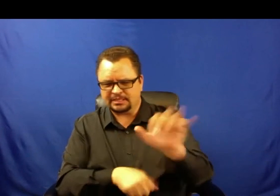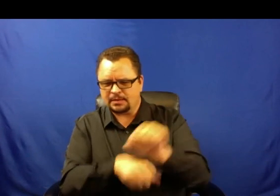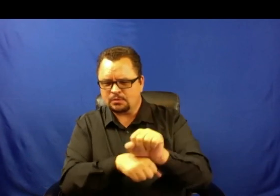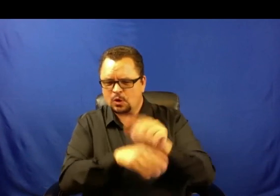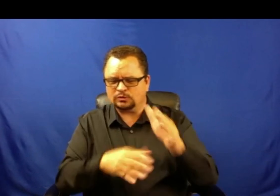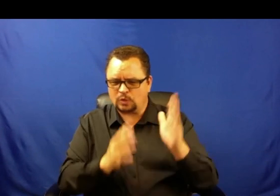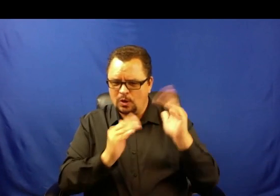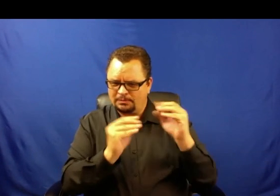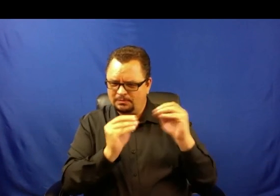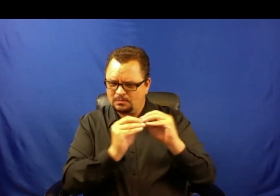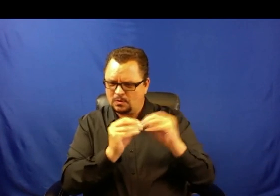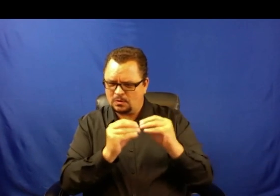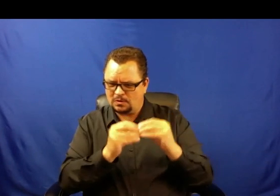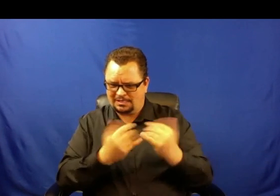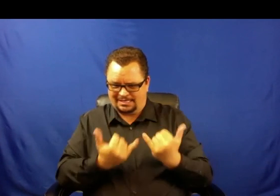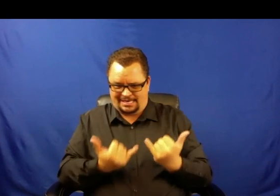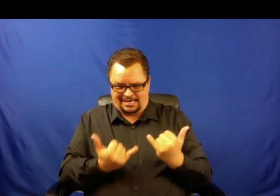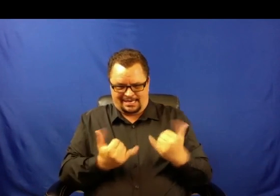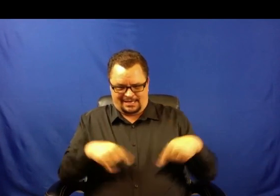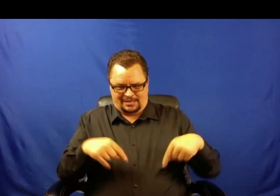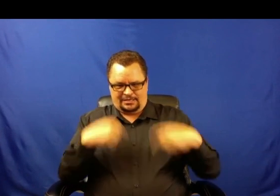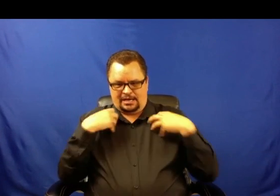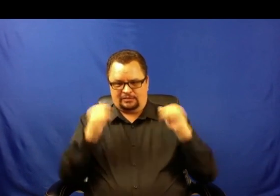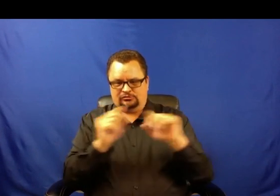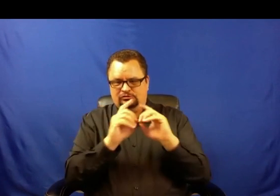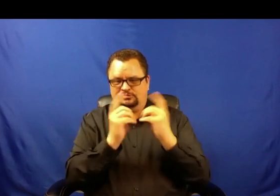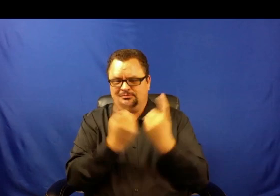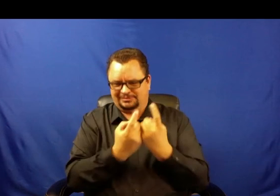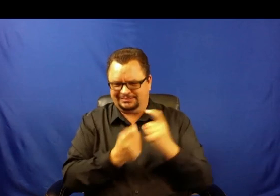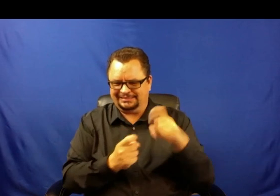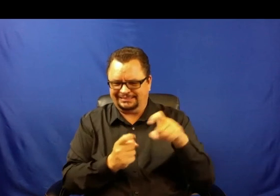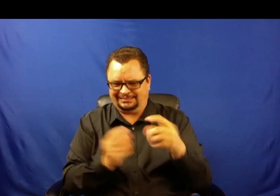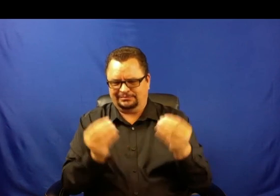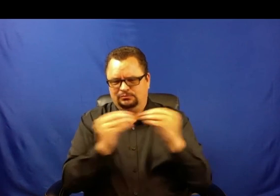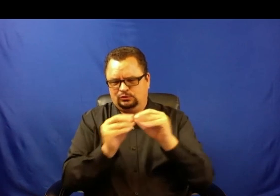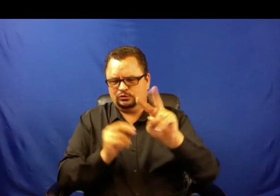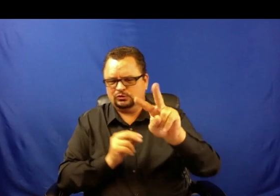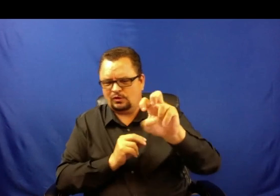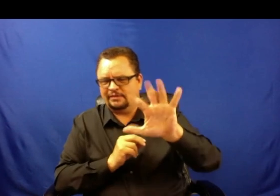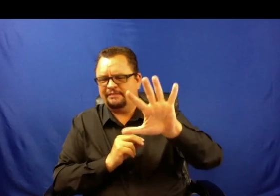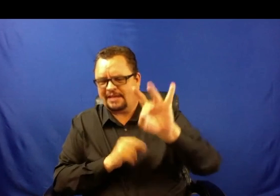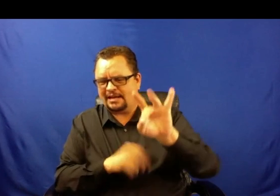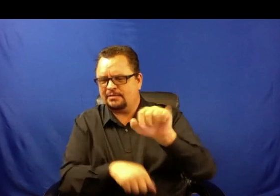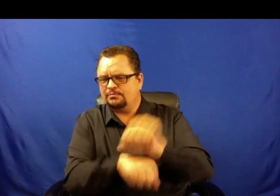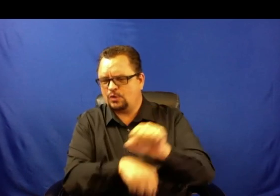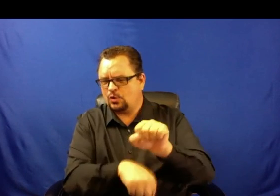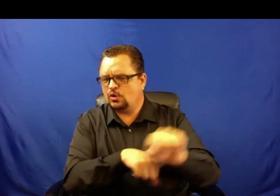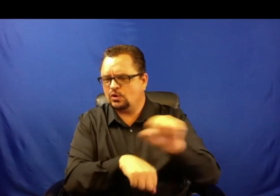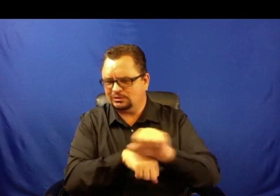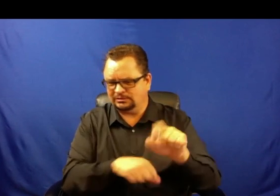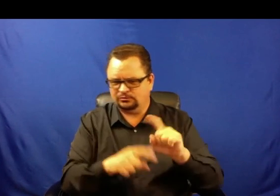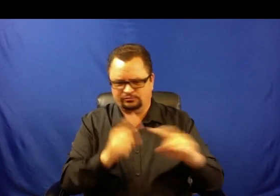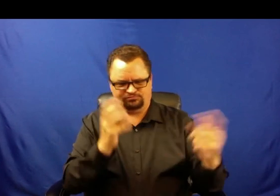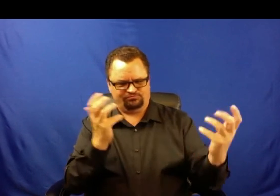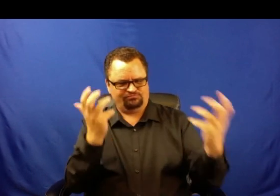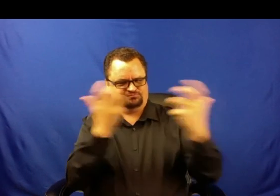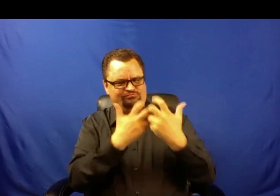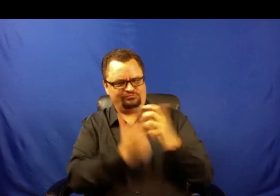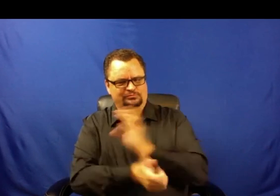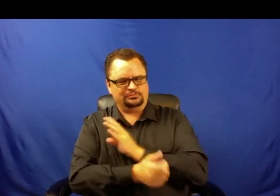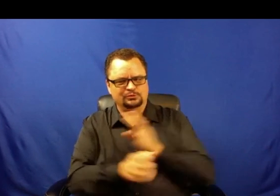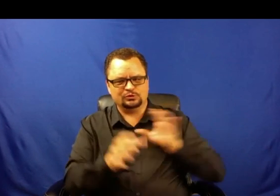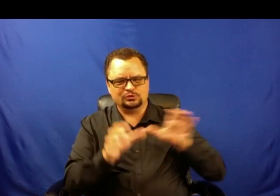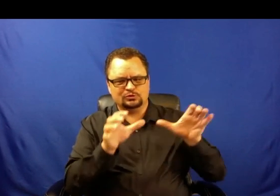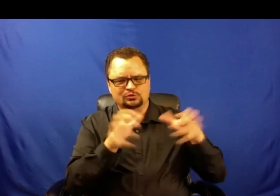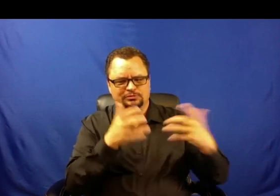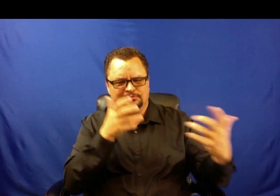I think that's a goal that's achievable. I don't think it's an aspirational goal. And I